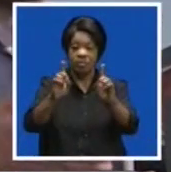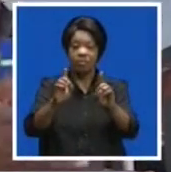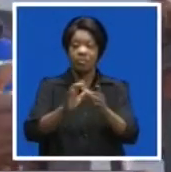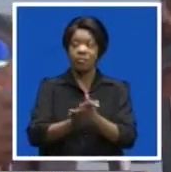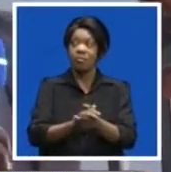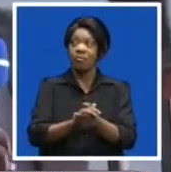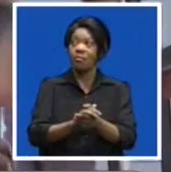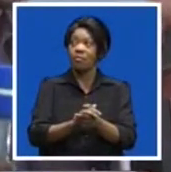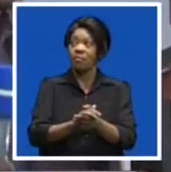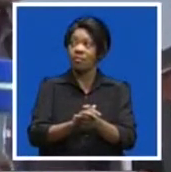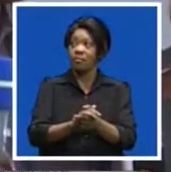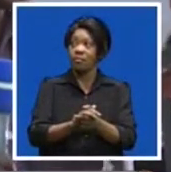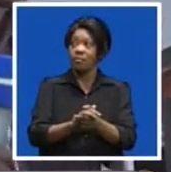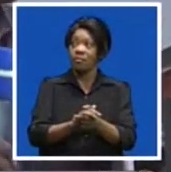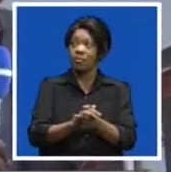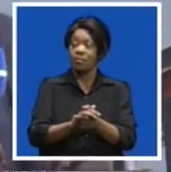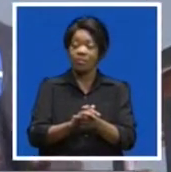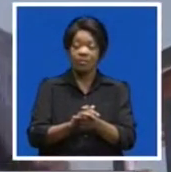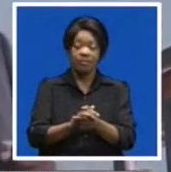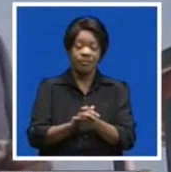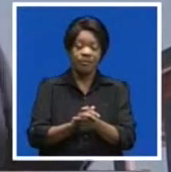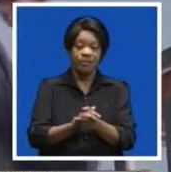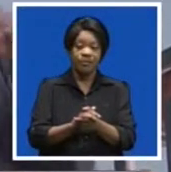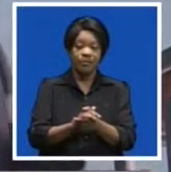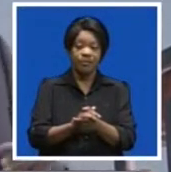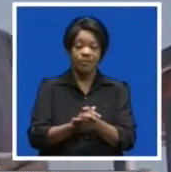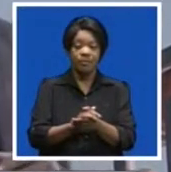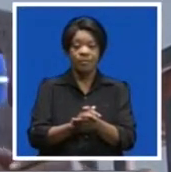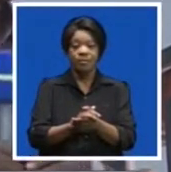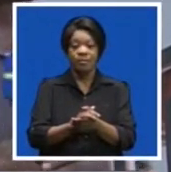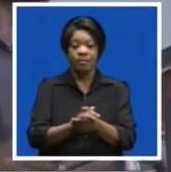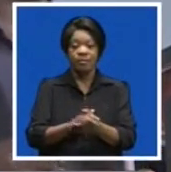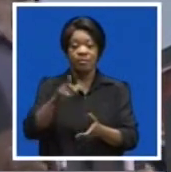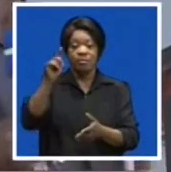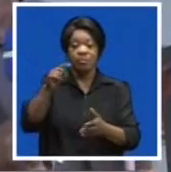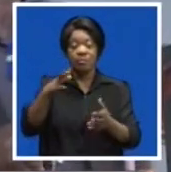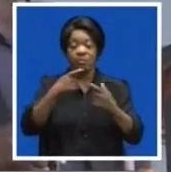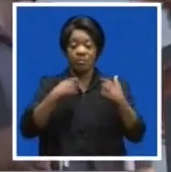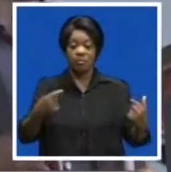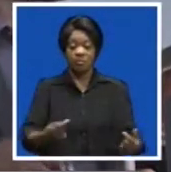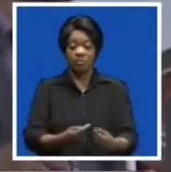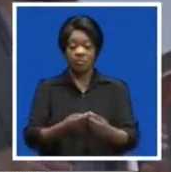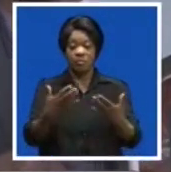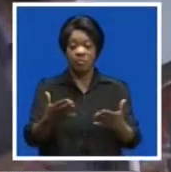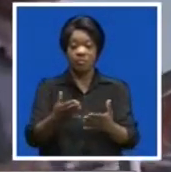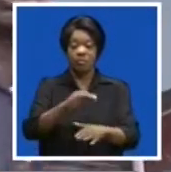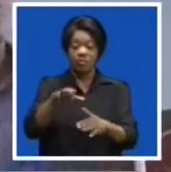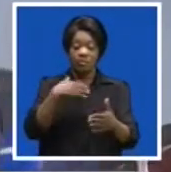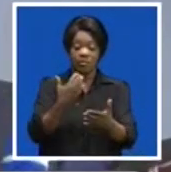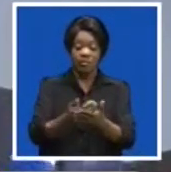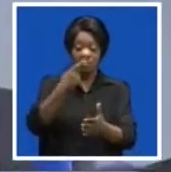is able to do like But number three, they had a big hand. Only big